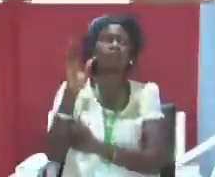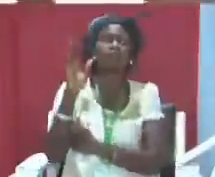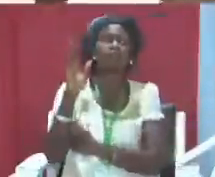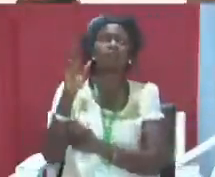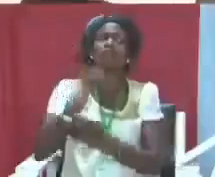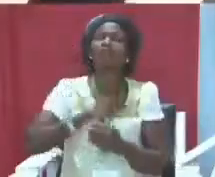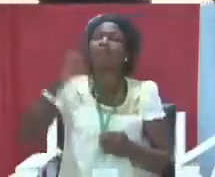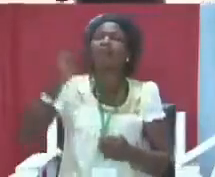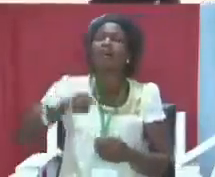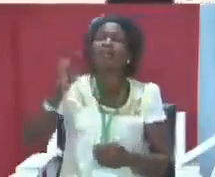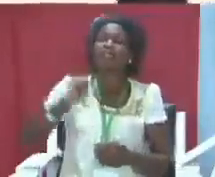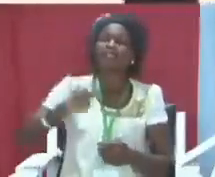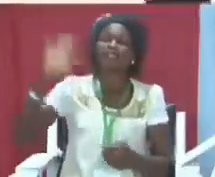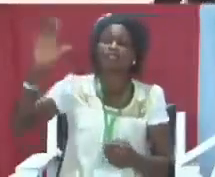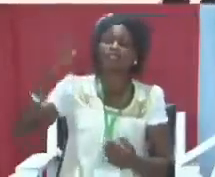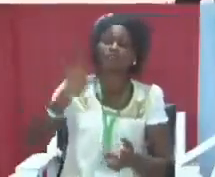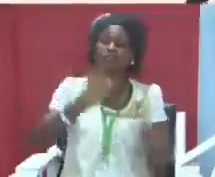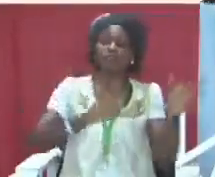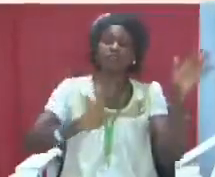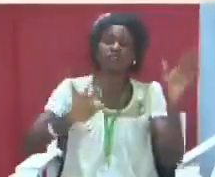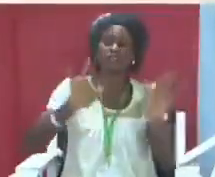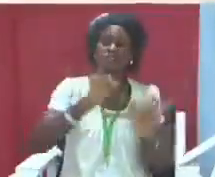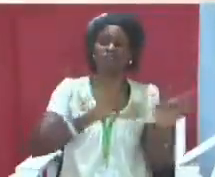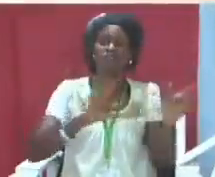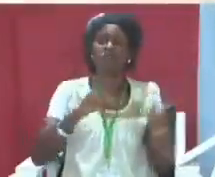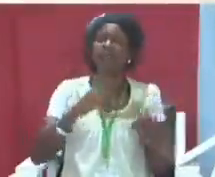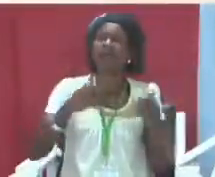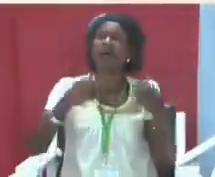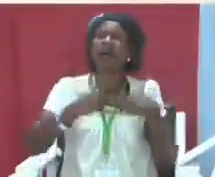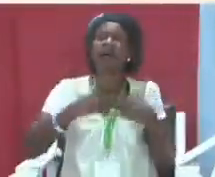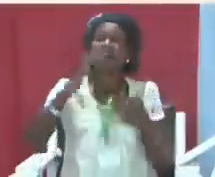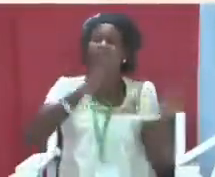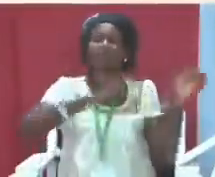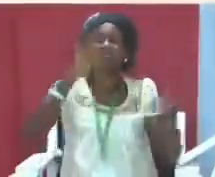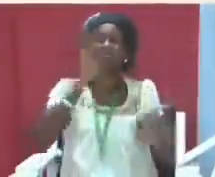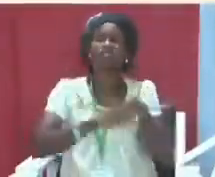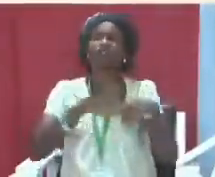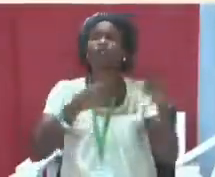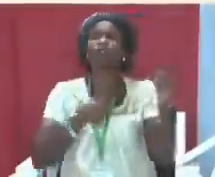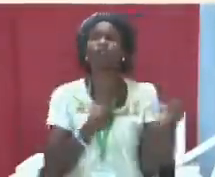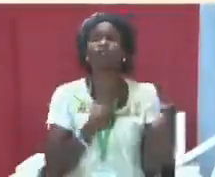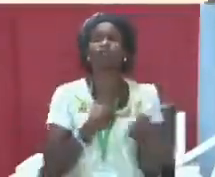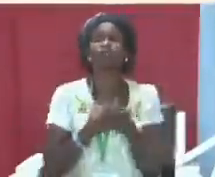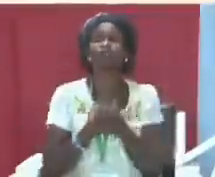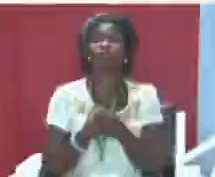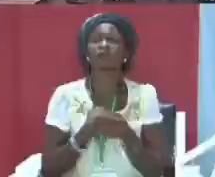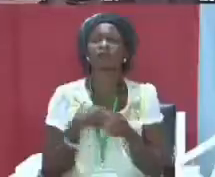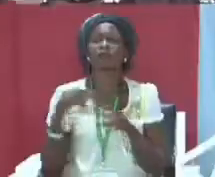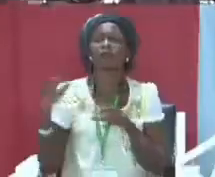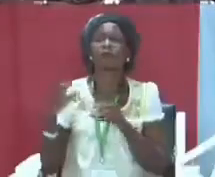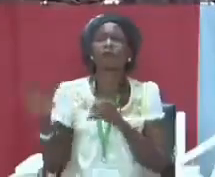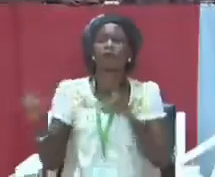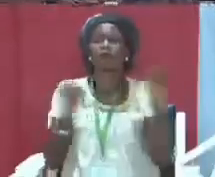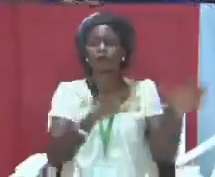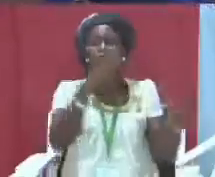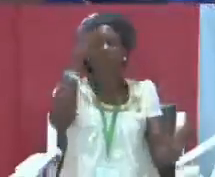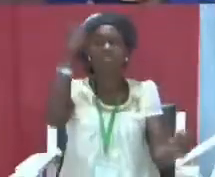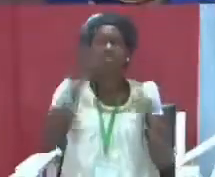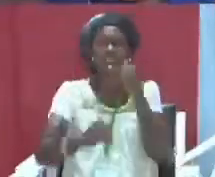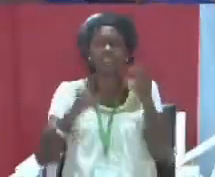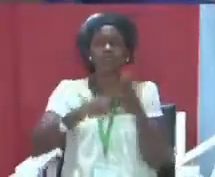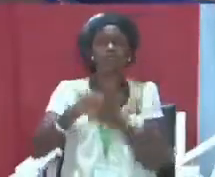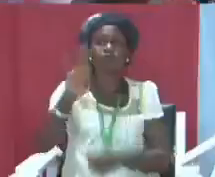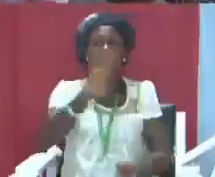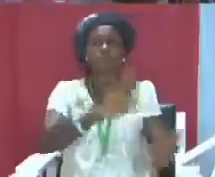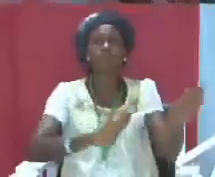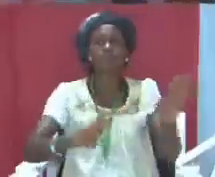I need your mercy. Have mercy on me. Put an end to the